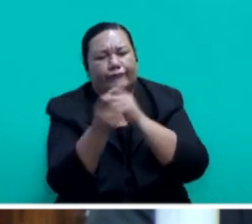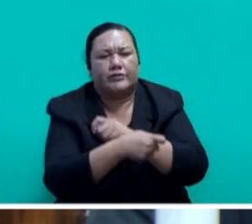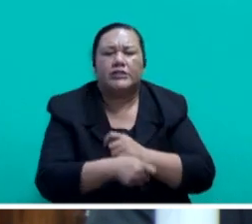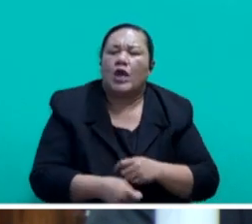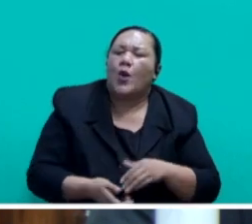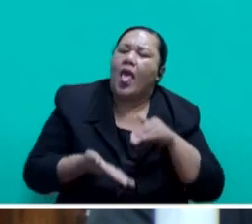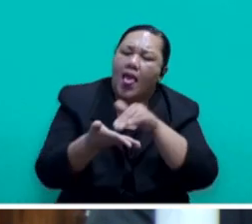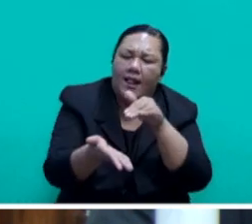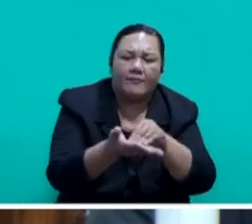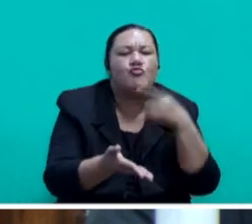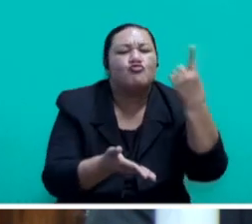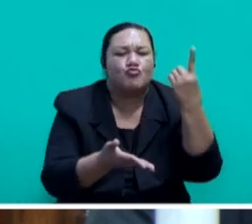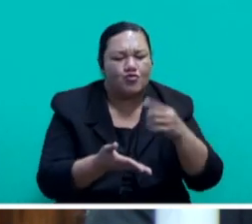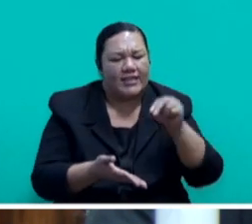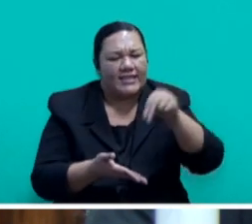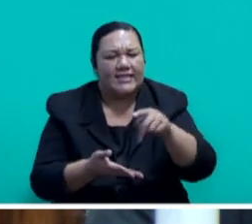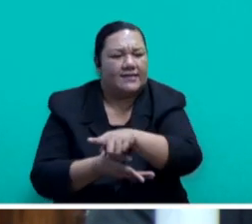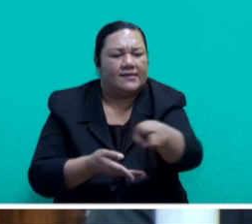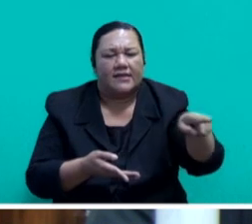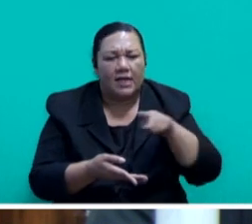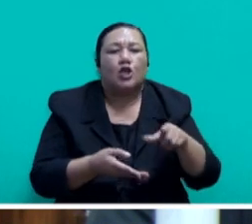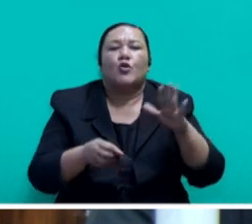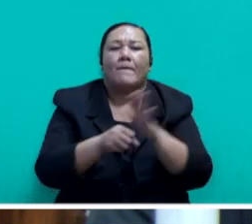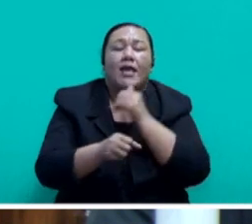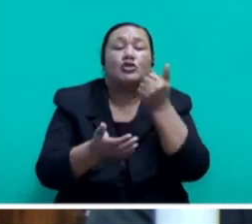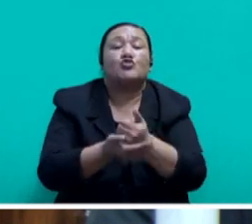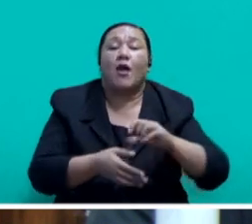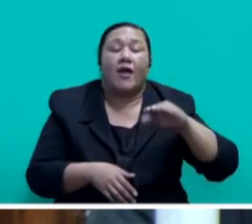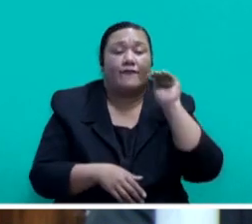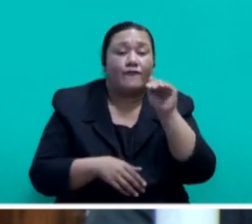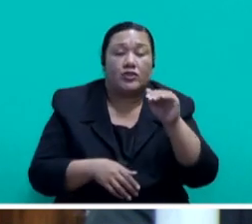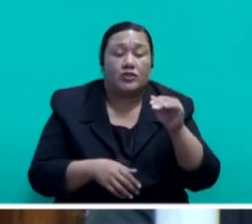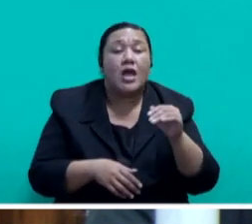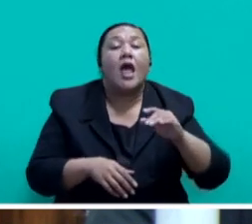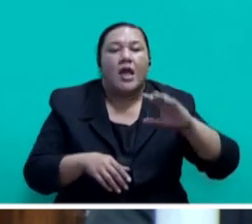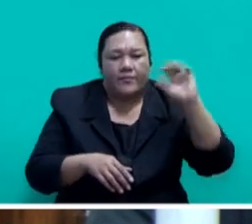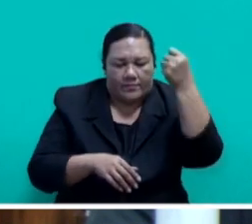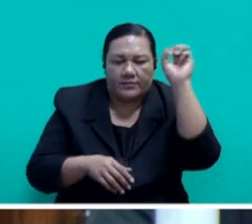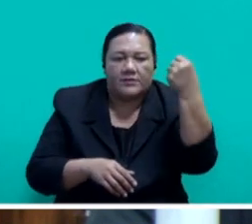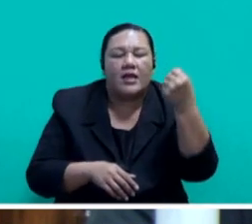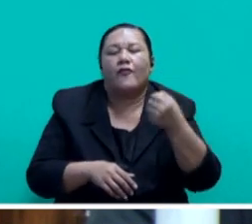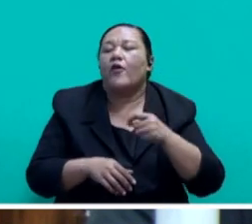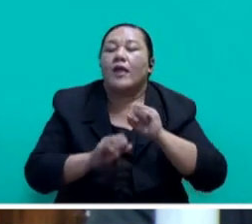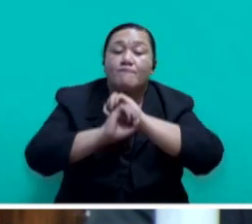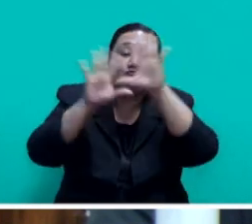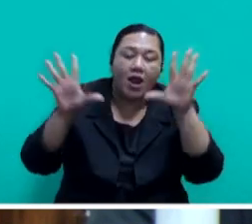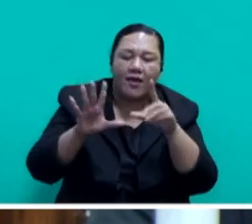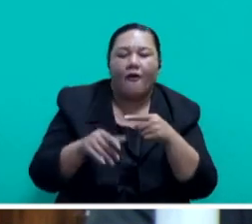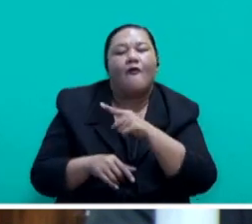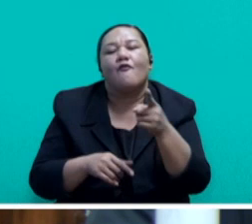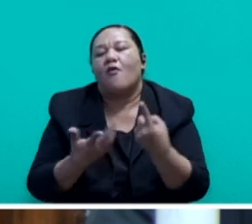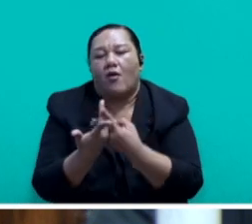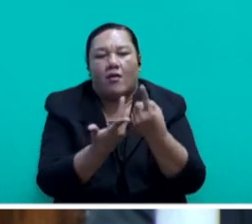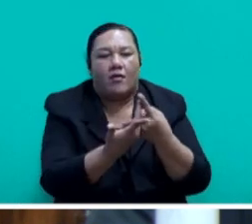need, ensuring that the future holds brighter prospects of every Fijian. Through unity and